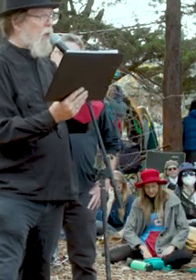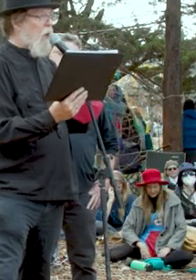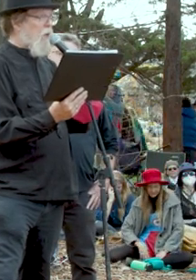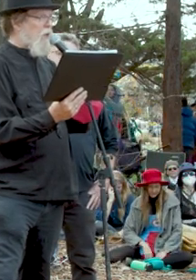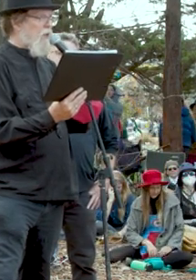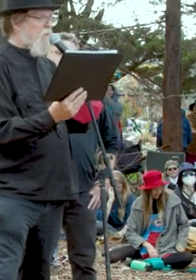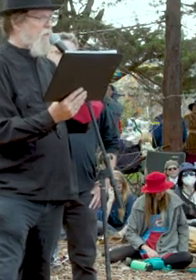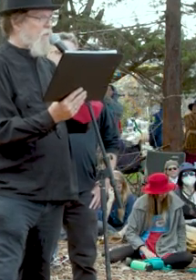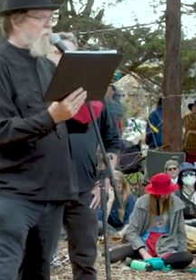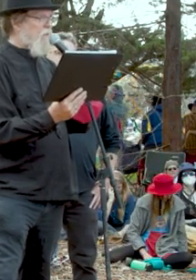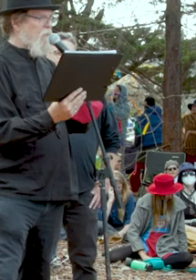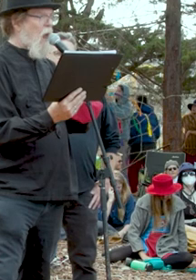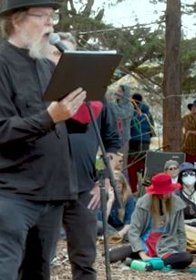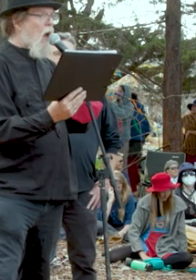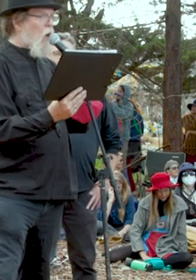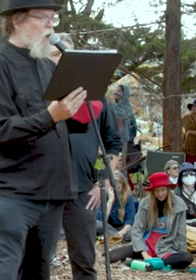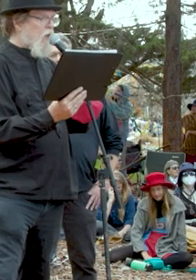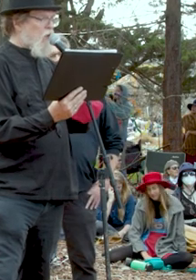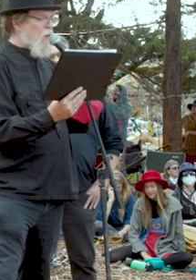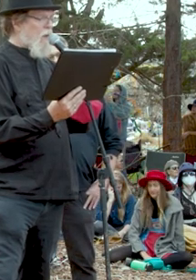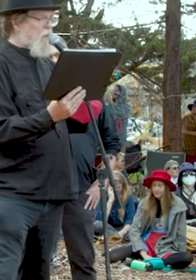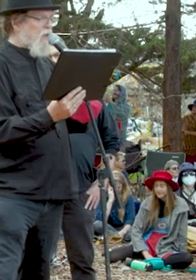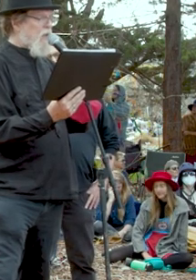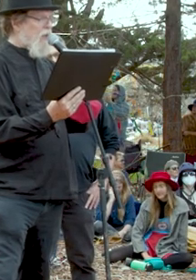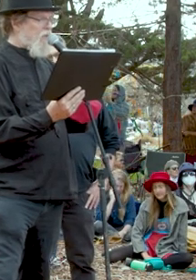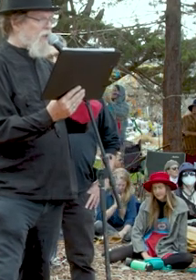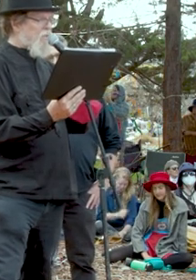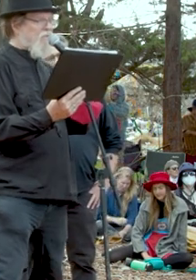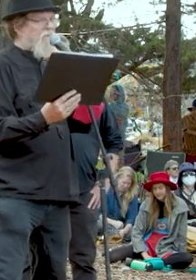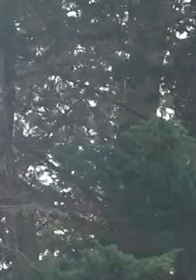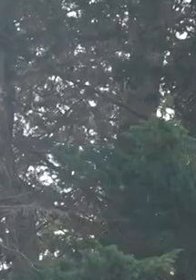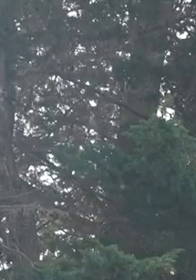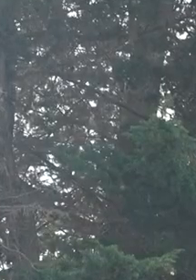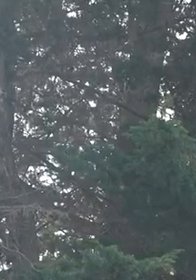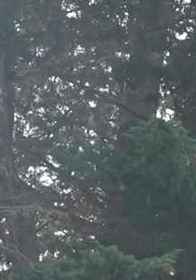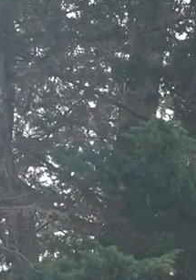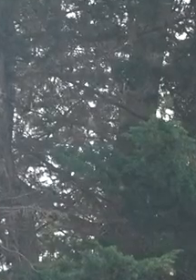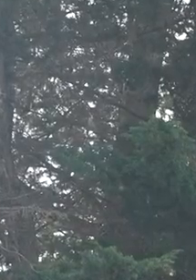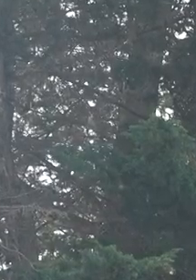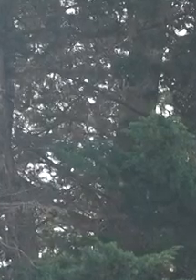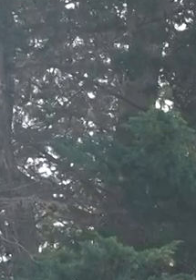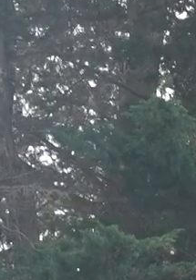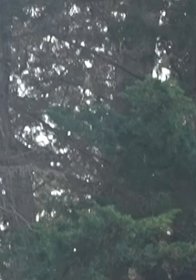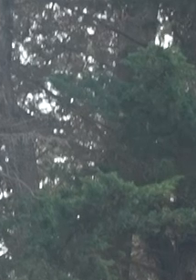Peggy Olson. What is remembered lives.